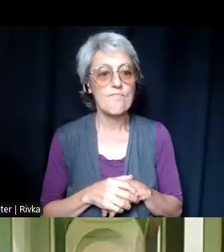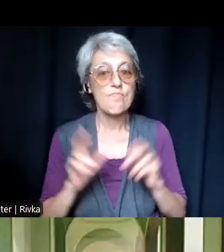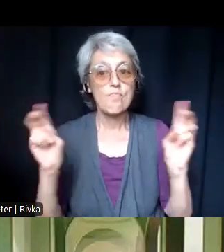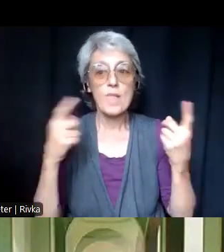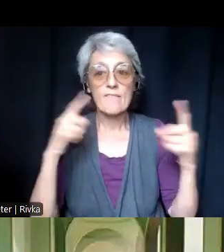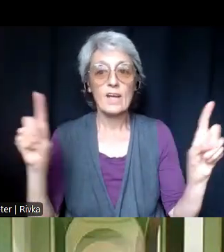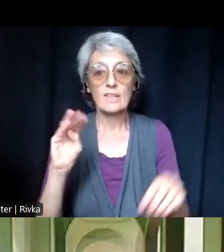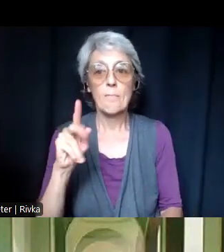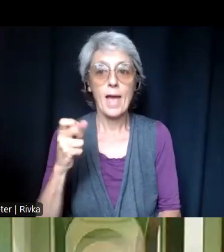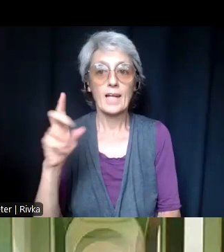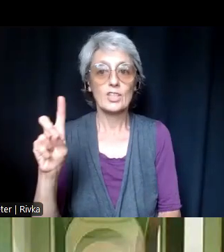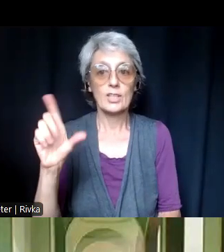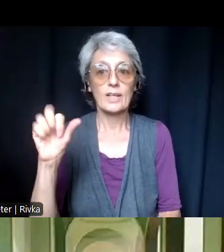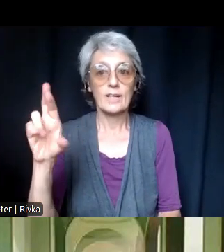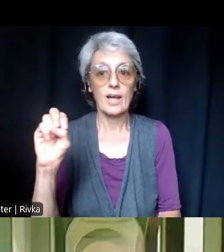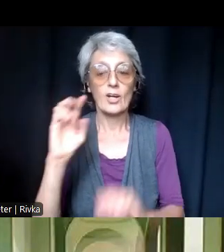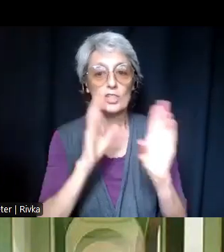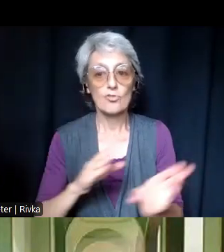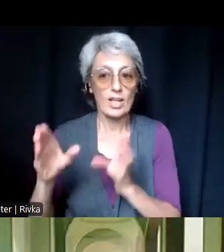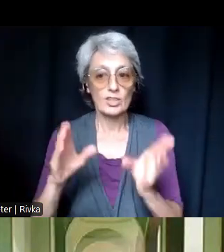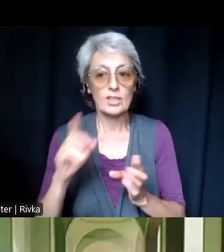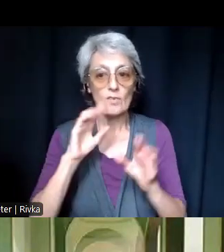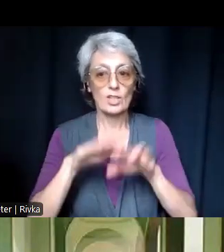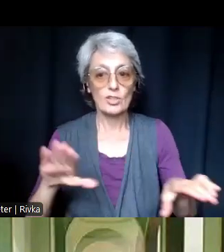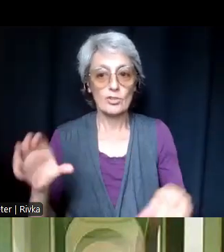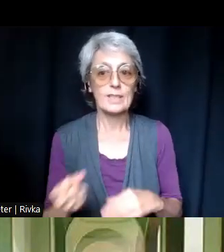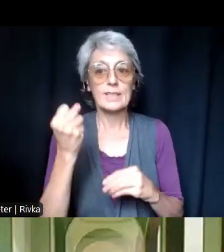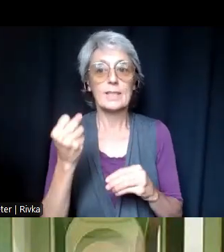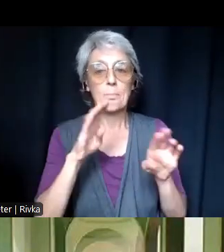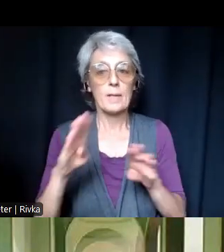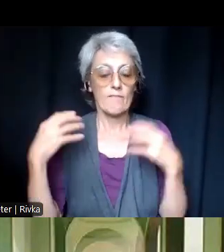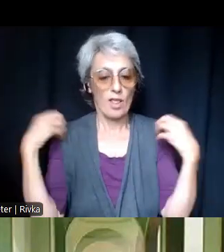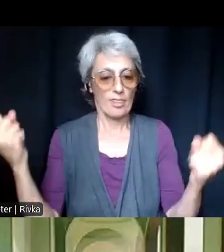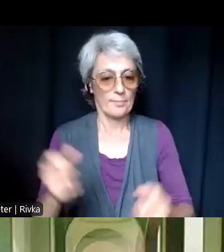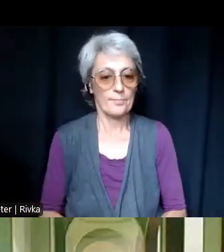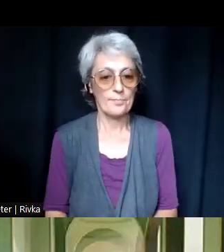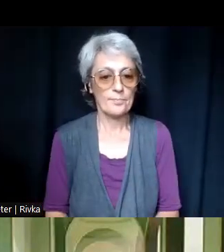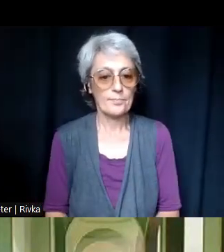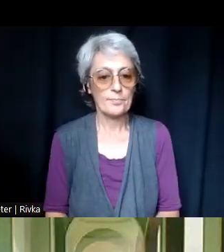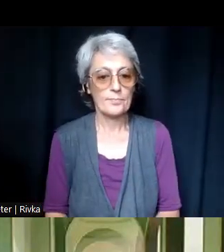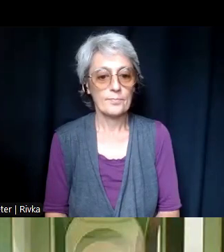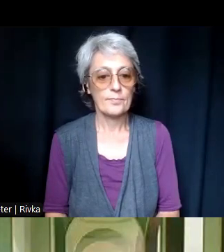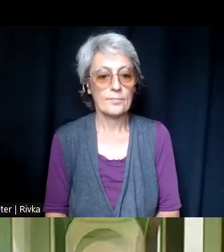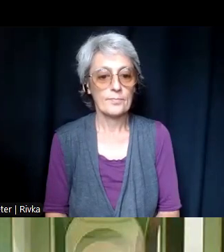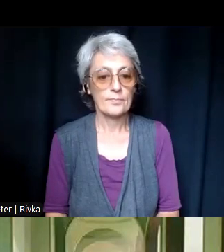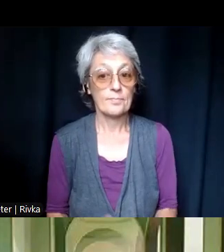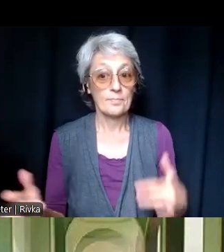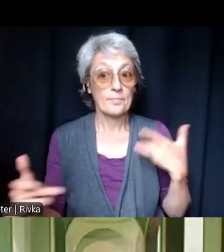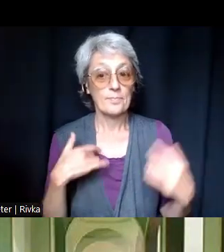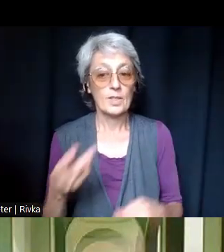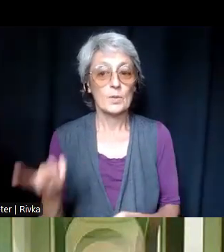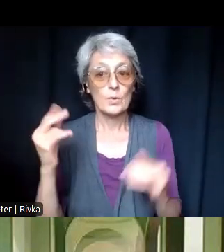care strategies for children's behavioral health. And I'm very excited. I'm going to be joined by two